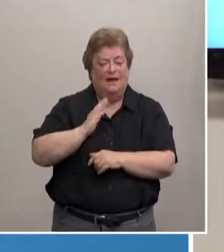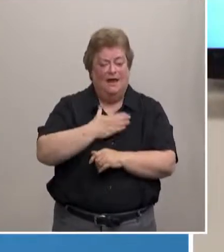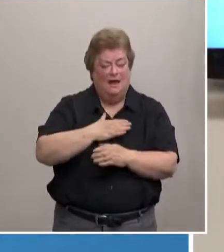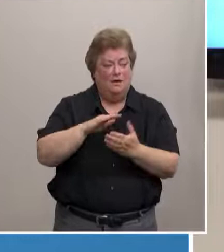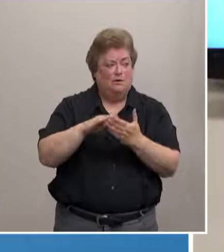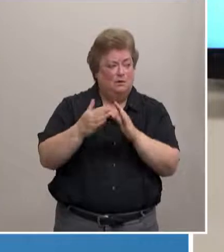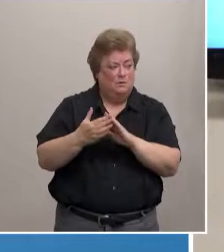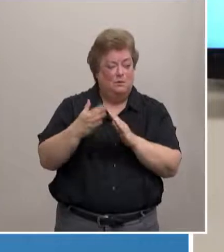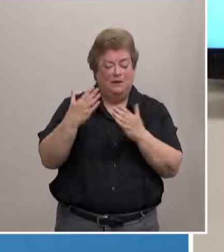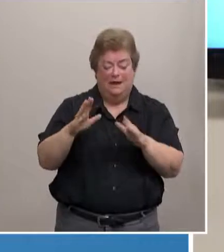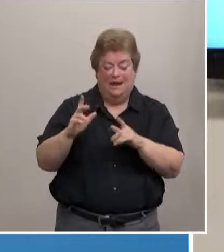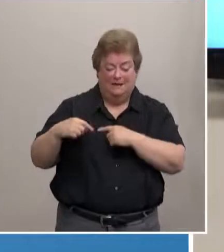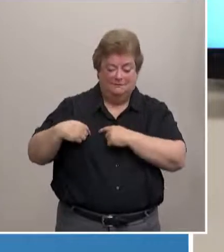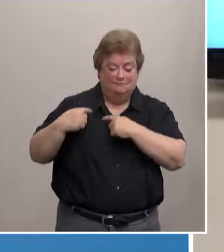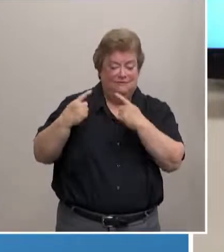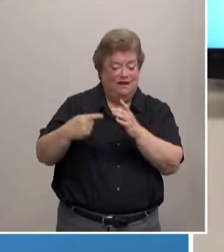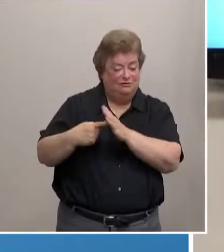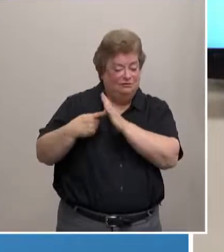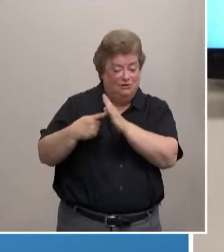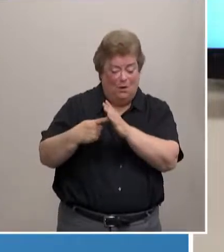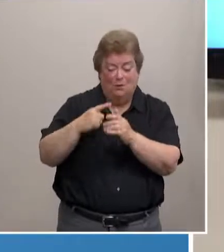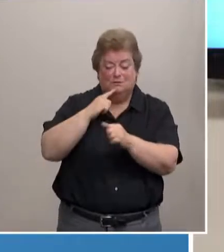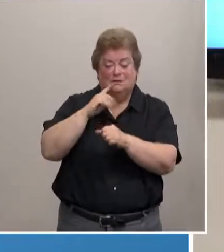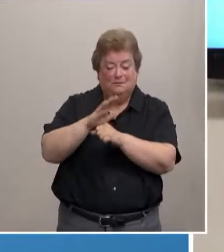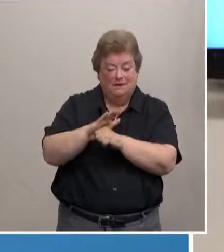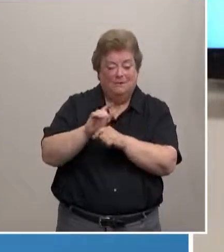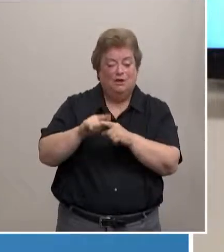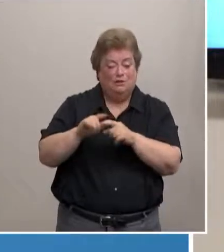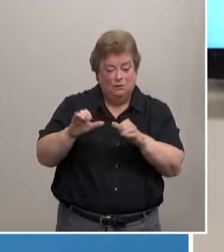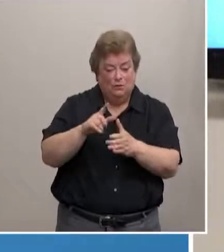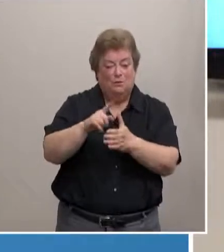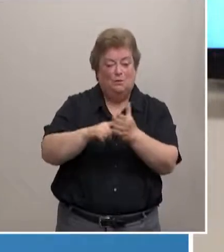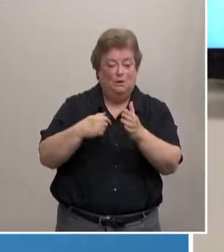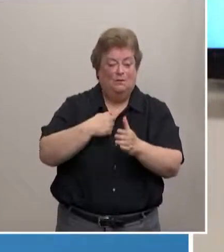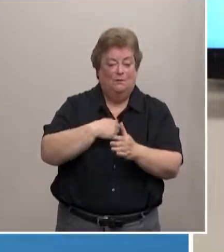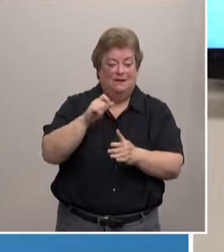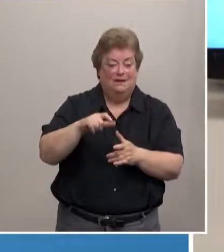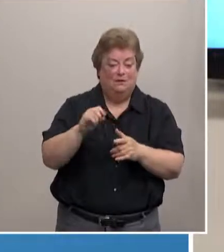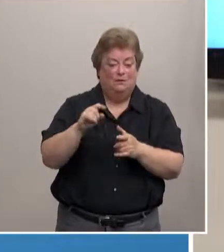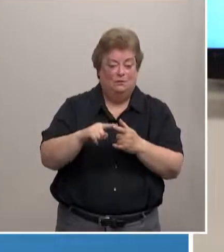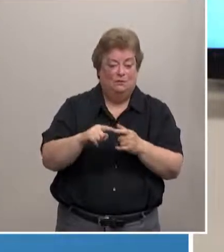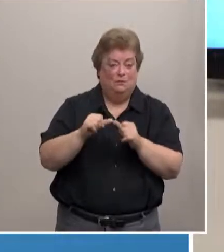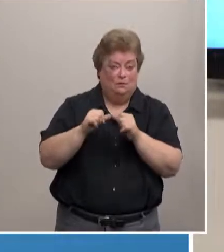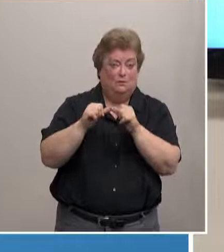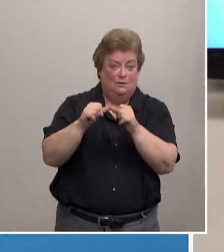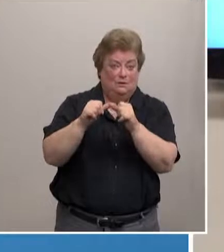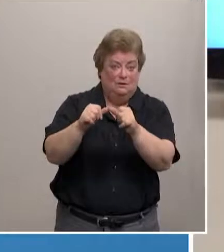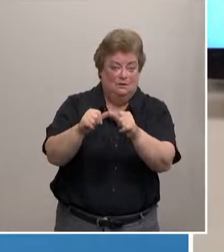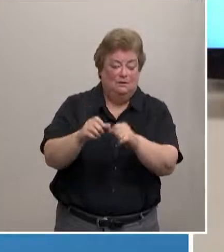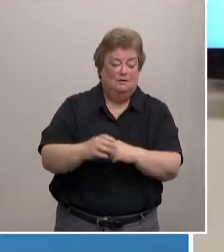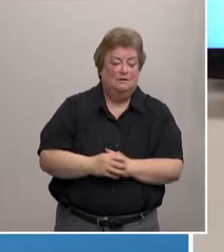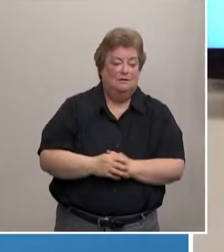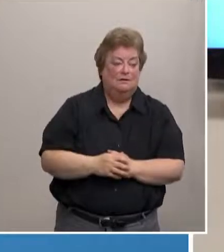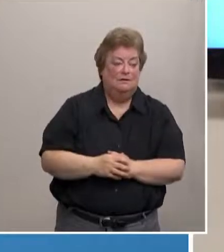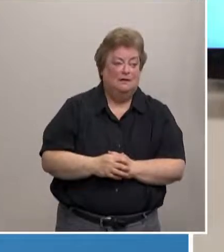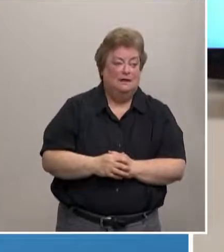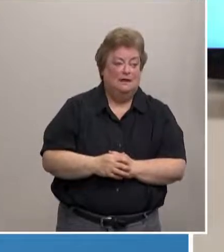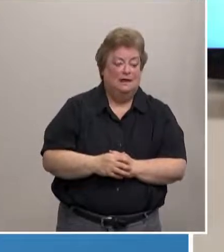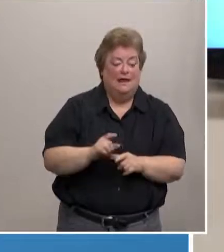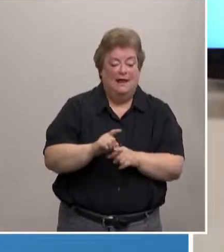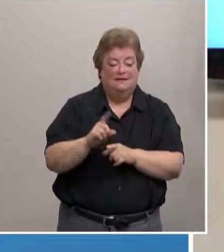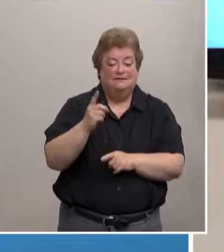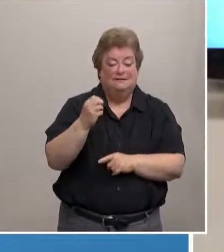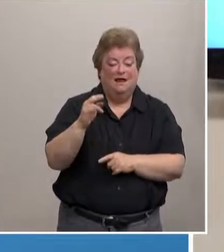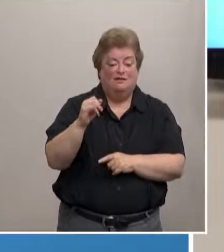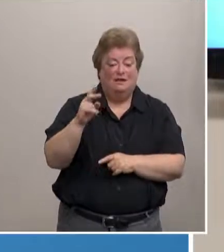all along their commitment to doing what we need to do to move forward. And it's actually, as Dr. Avery